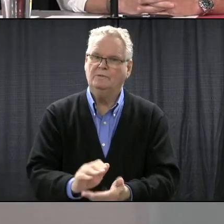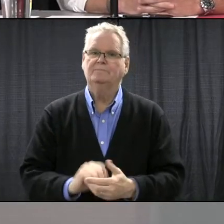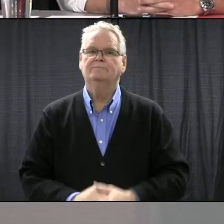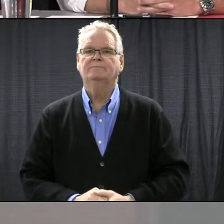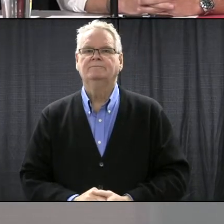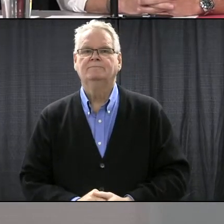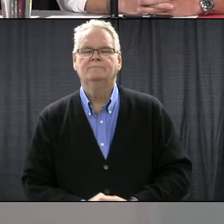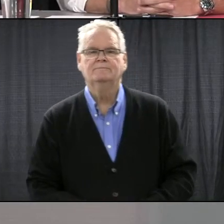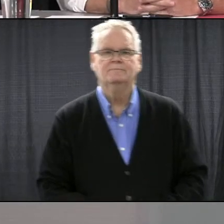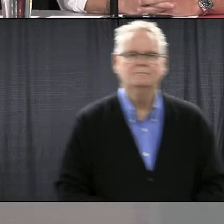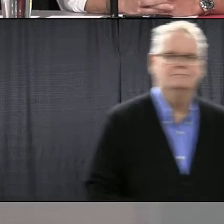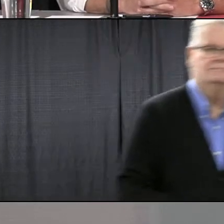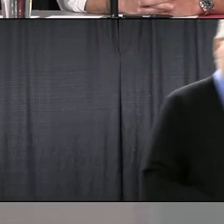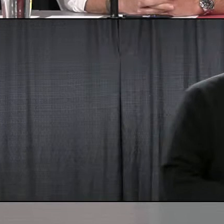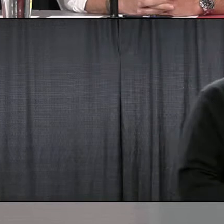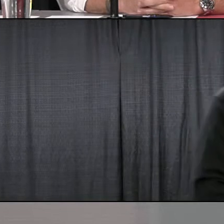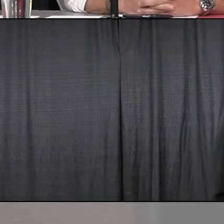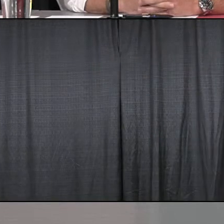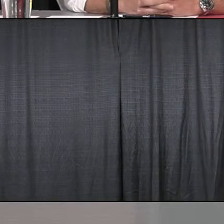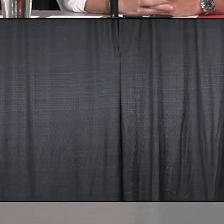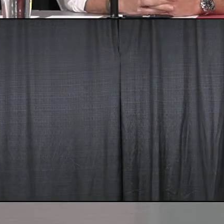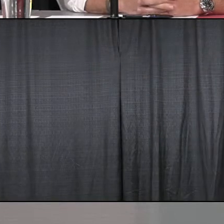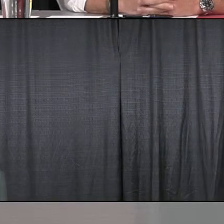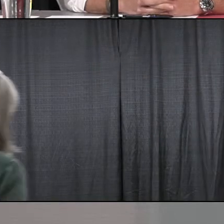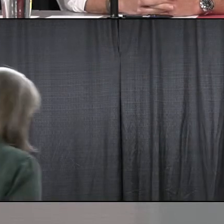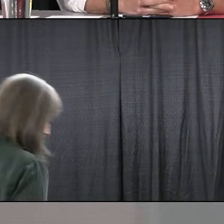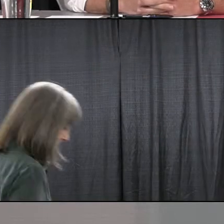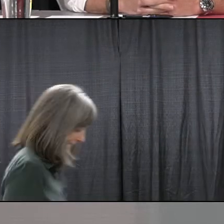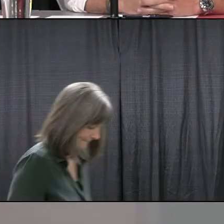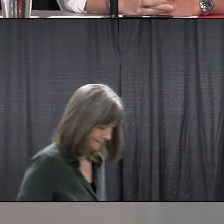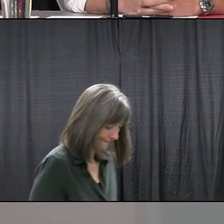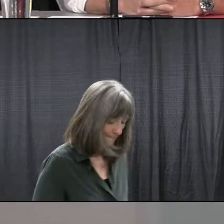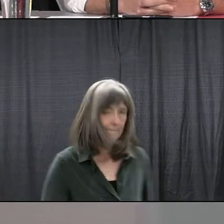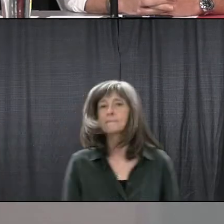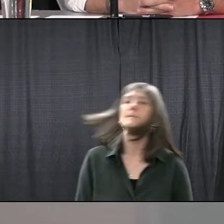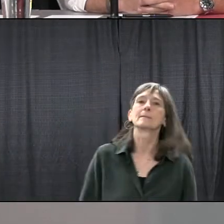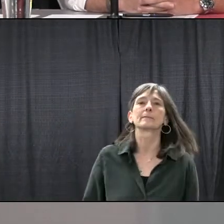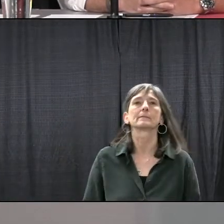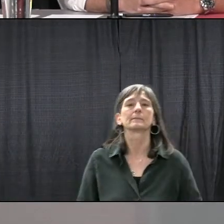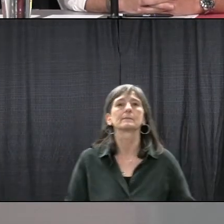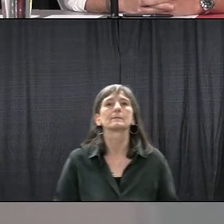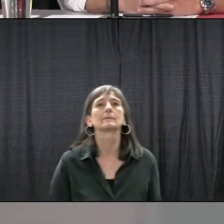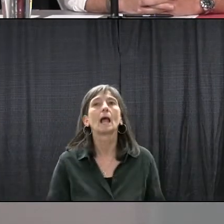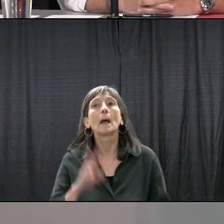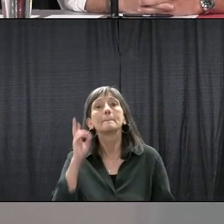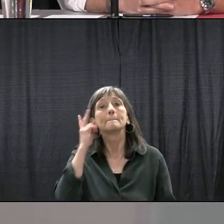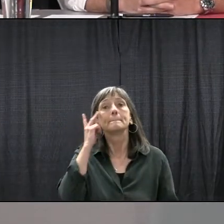our next questions are from Roger Bill with iPolitics. Please go ahead.